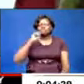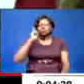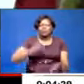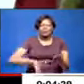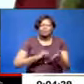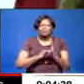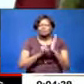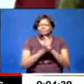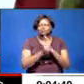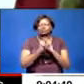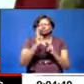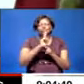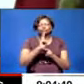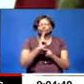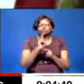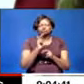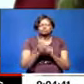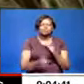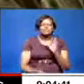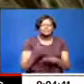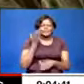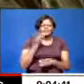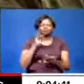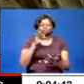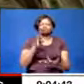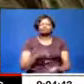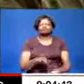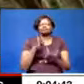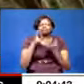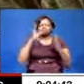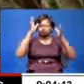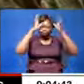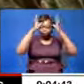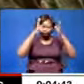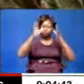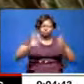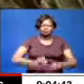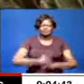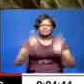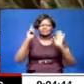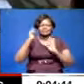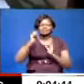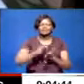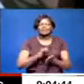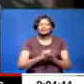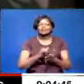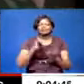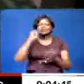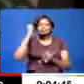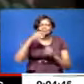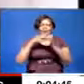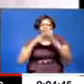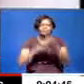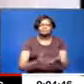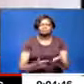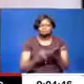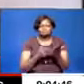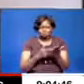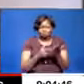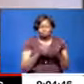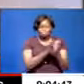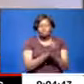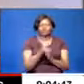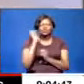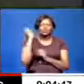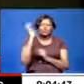skills used to formulate the unique innovations were a clear testimony that Kenya is a leader in technology and will go